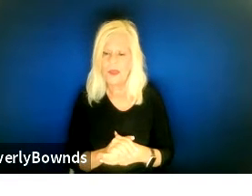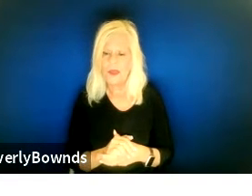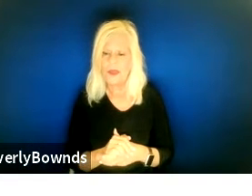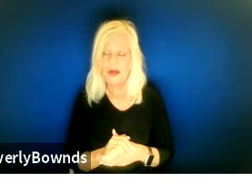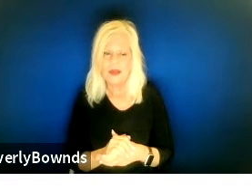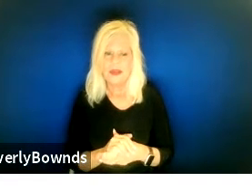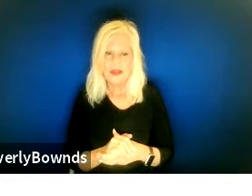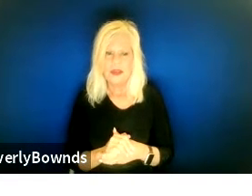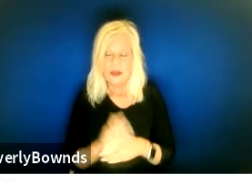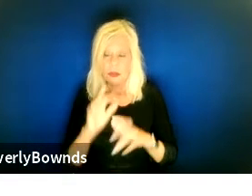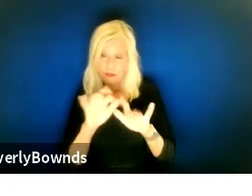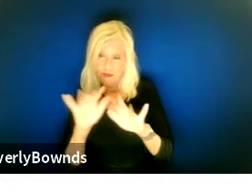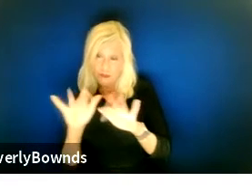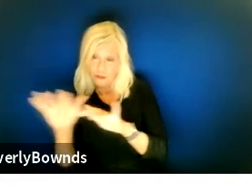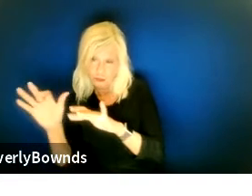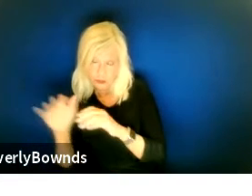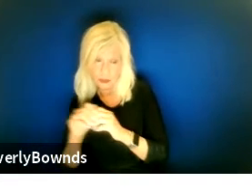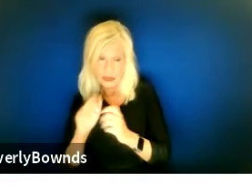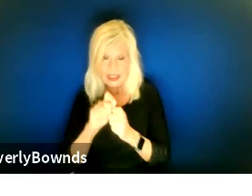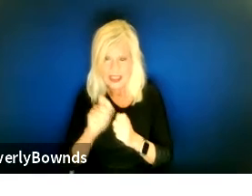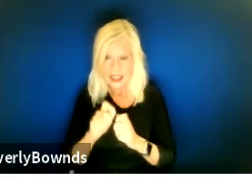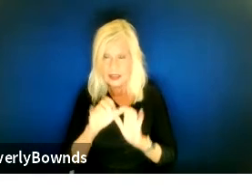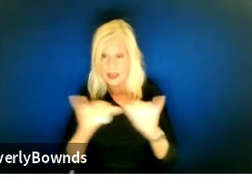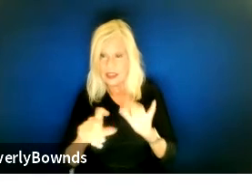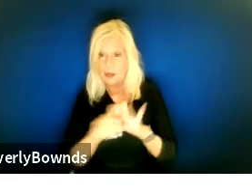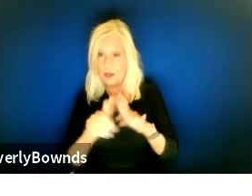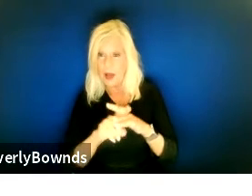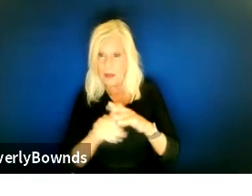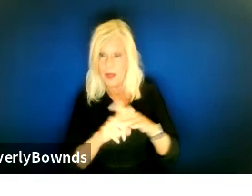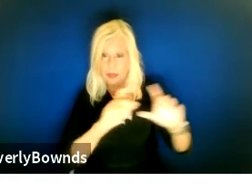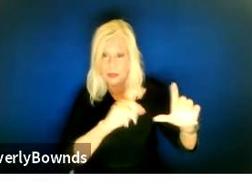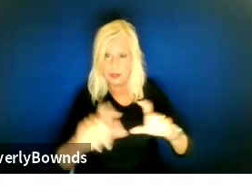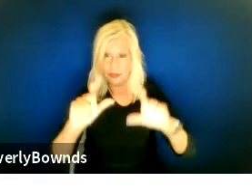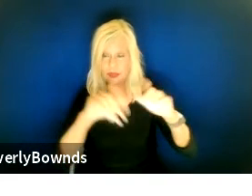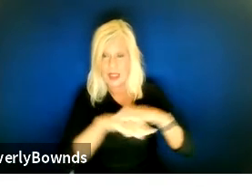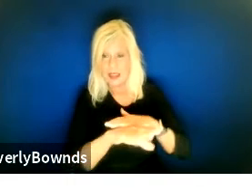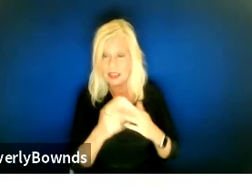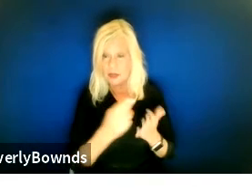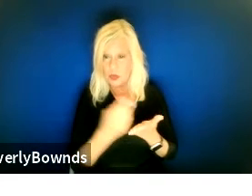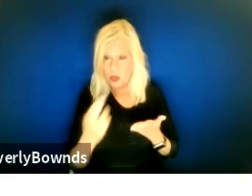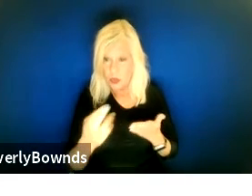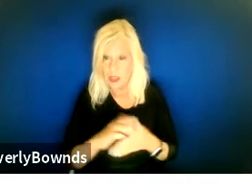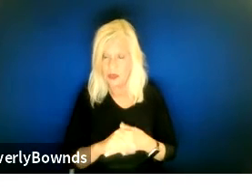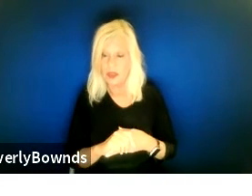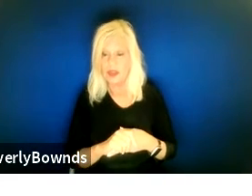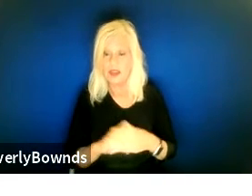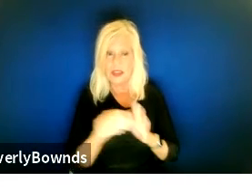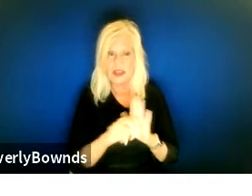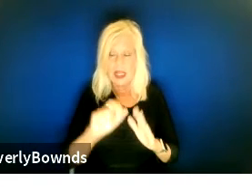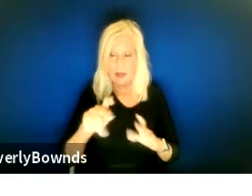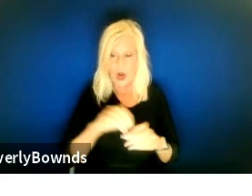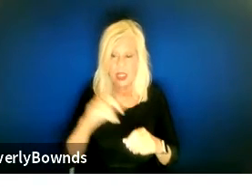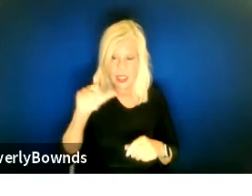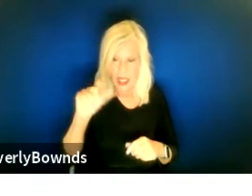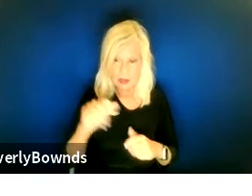those details, like this is what the system was showing. So this was an accessible resource, Oak Mountain State Park, like in Alabama, in